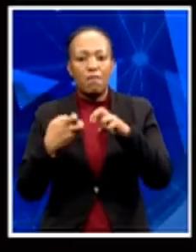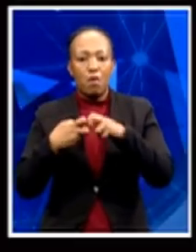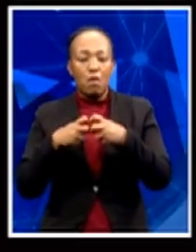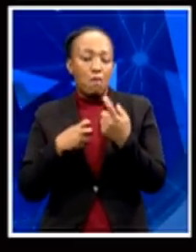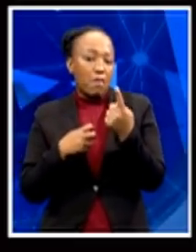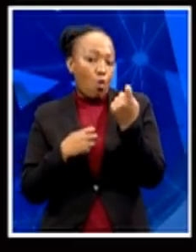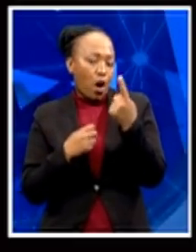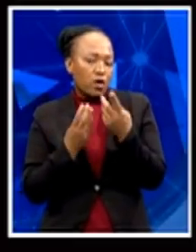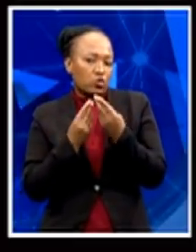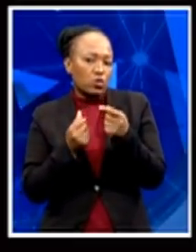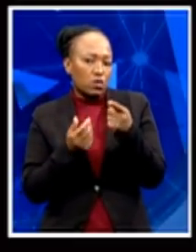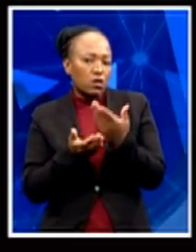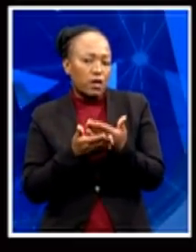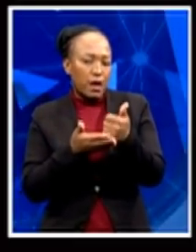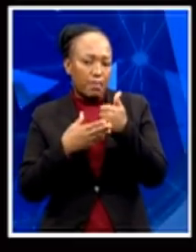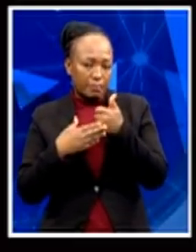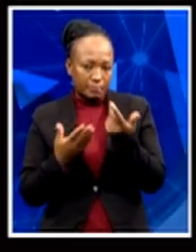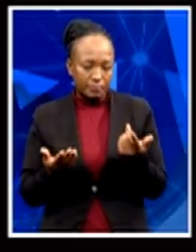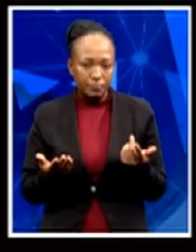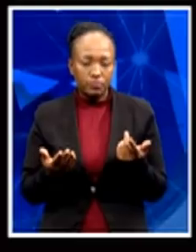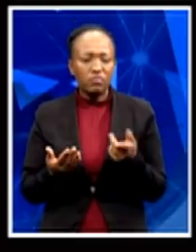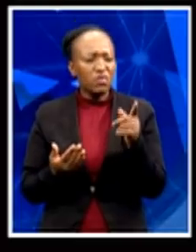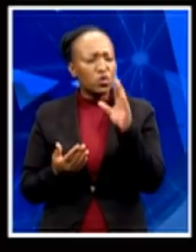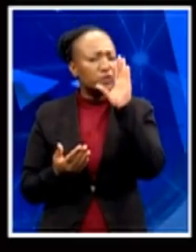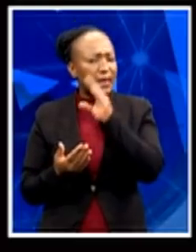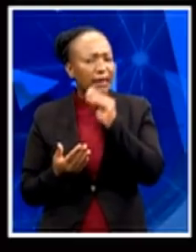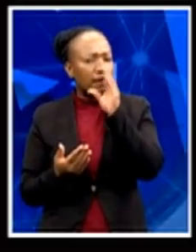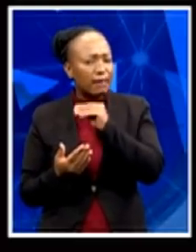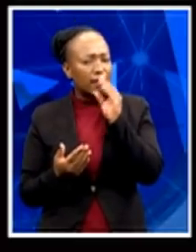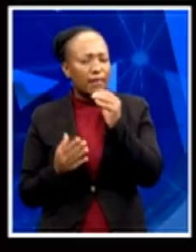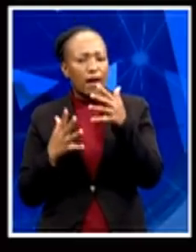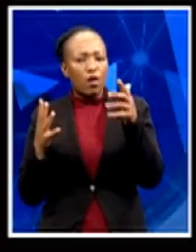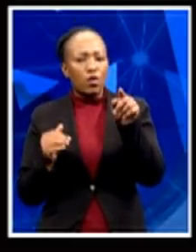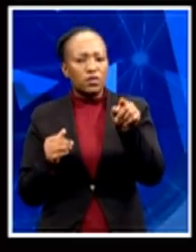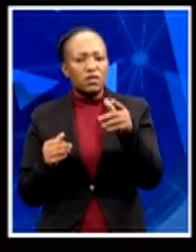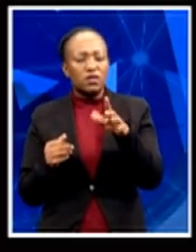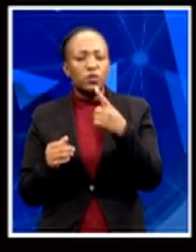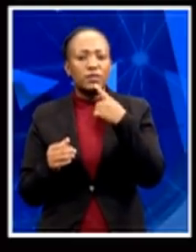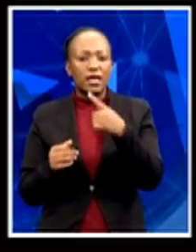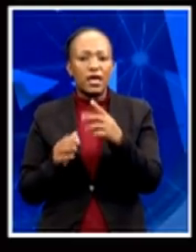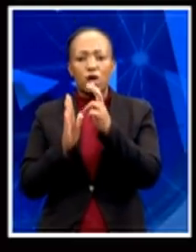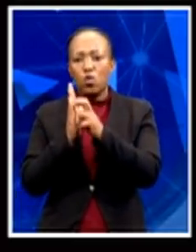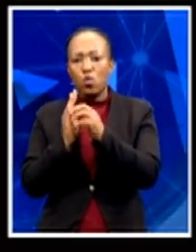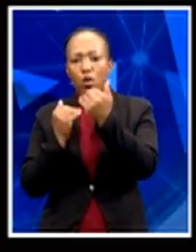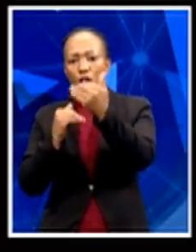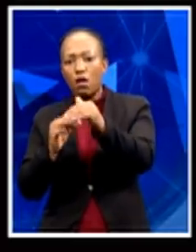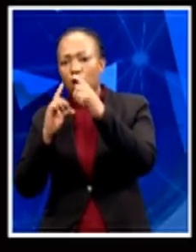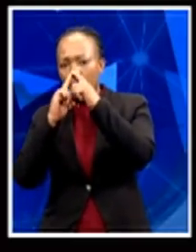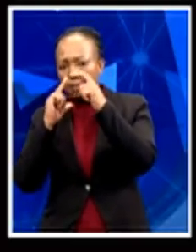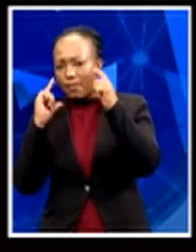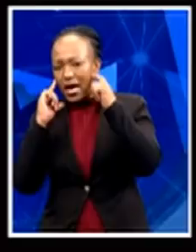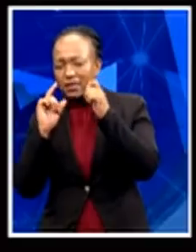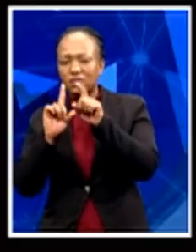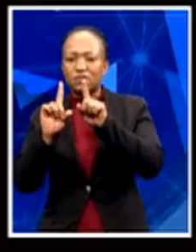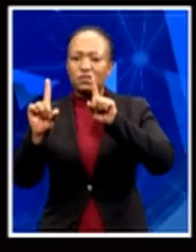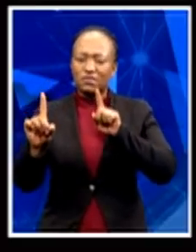talk a lot about putting in restrictions and wearing masks and social distancing, Minister. And I know you're going to be